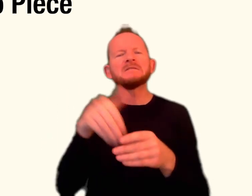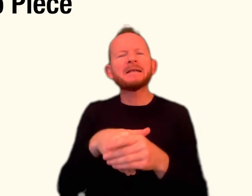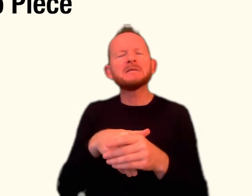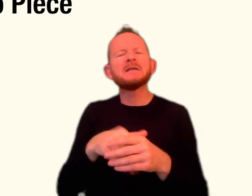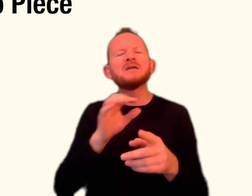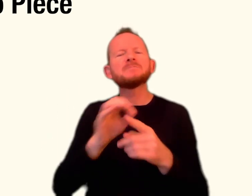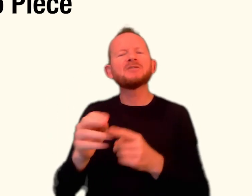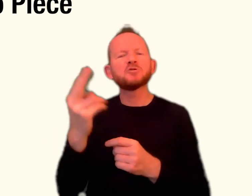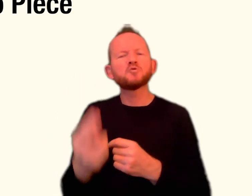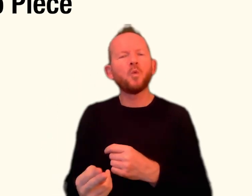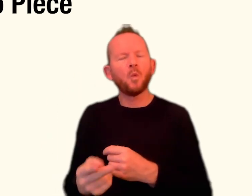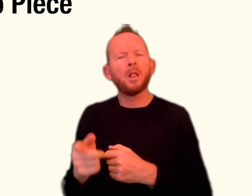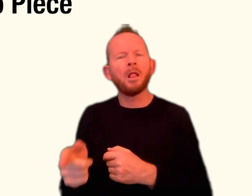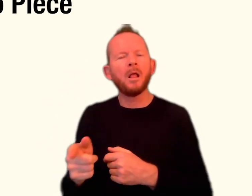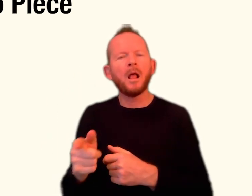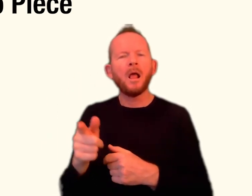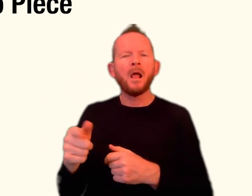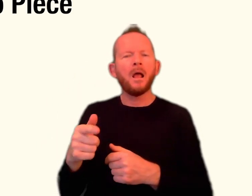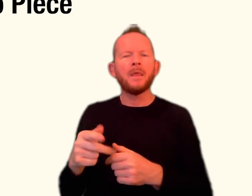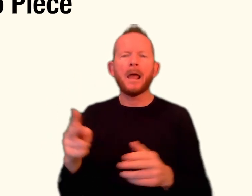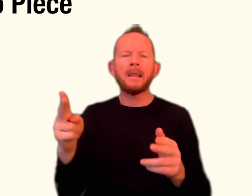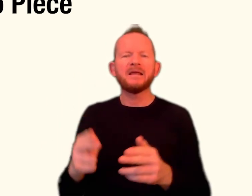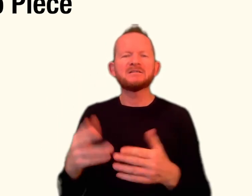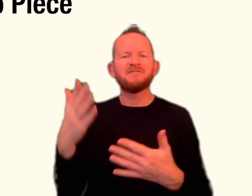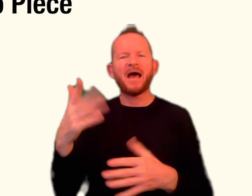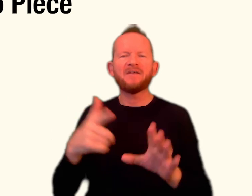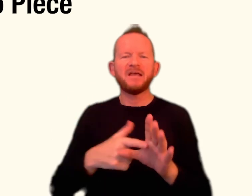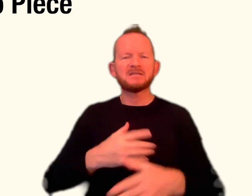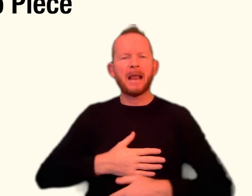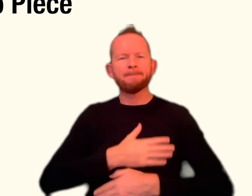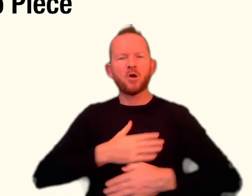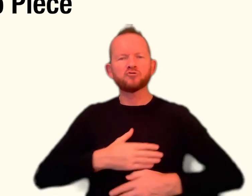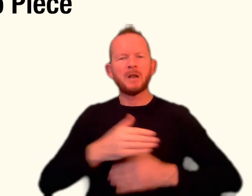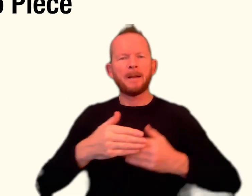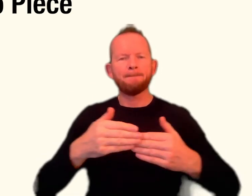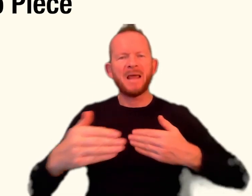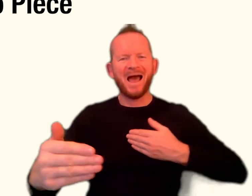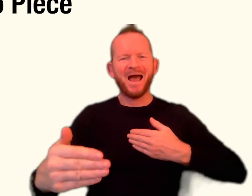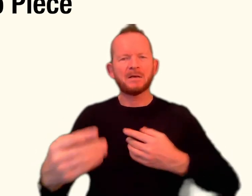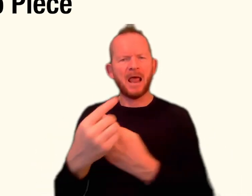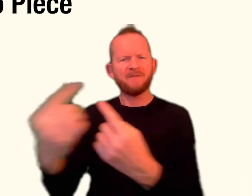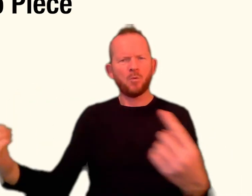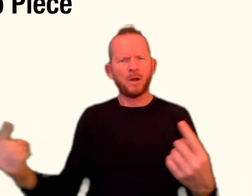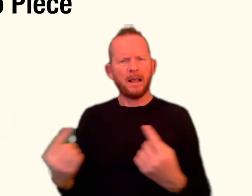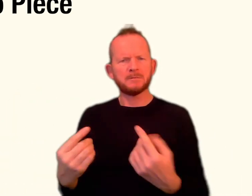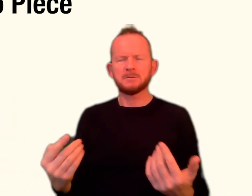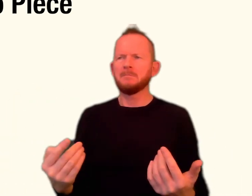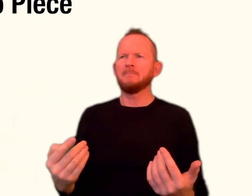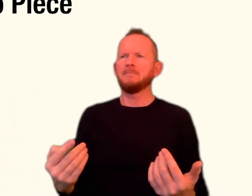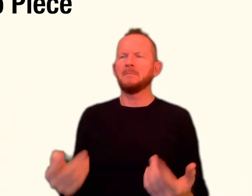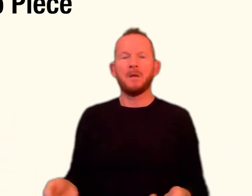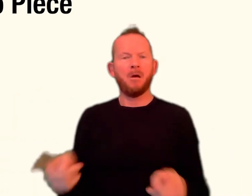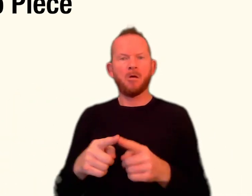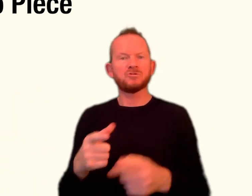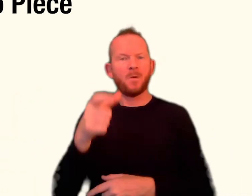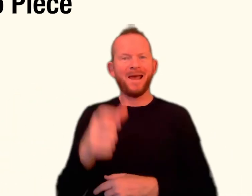are at least 5 years emotionally behind everybody else. Also, anyone who